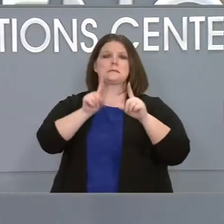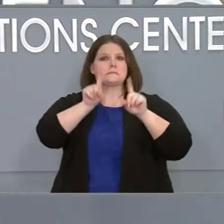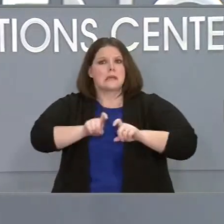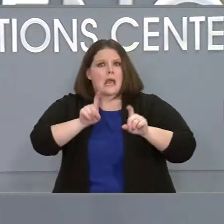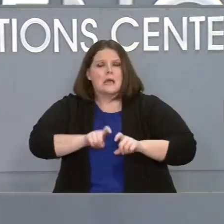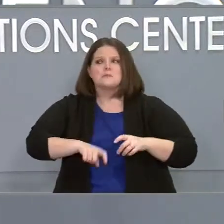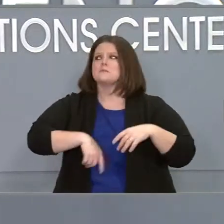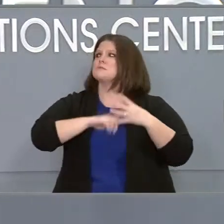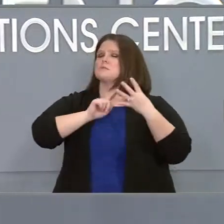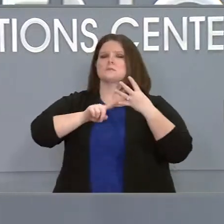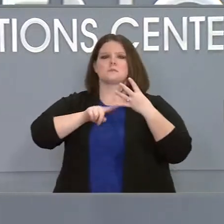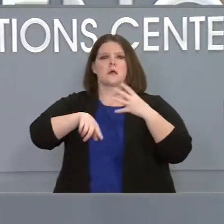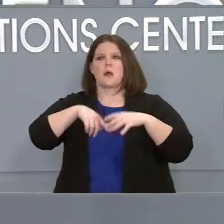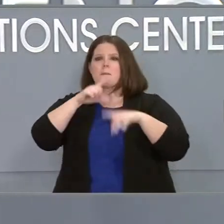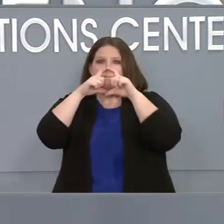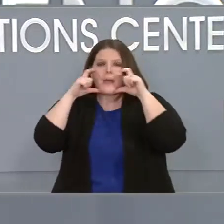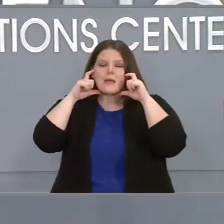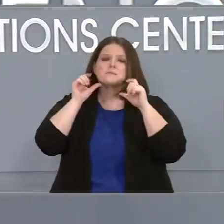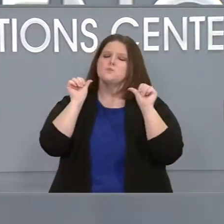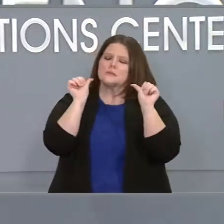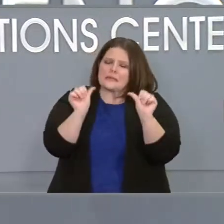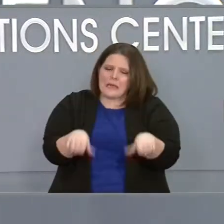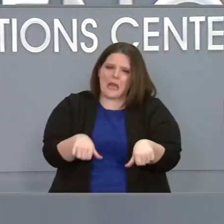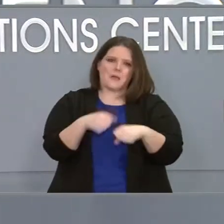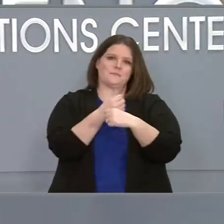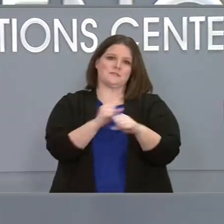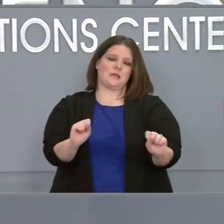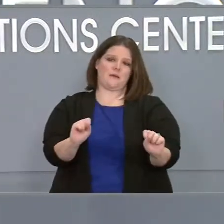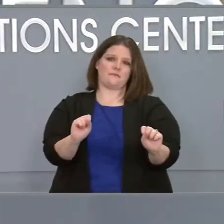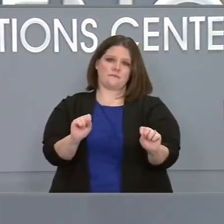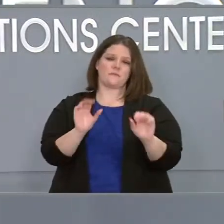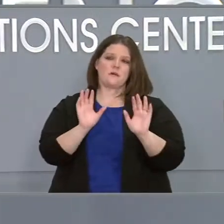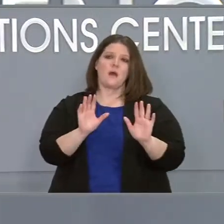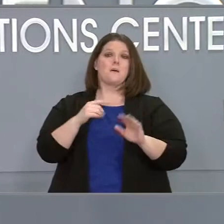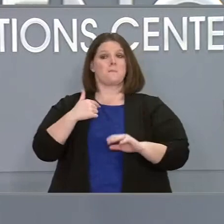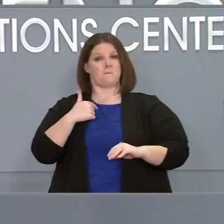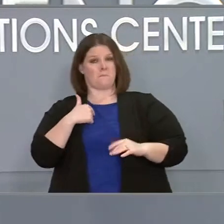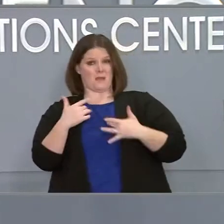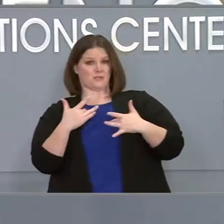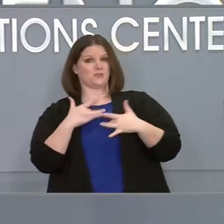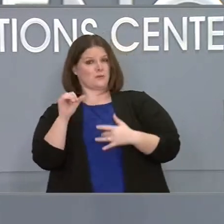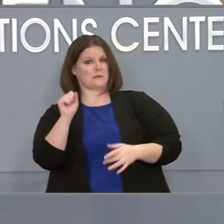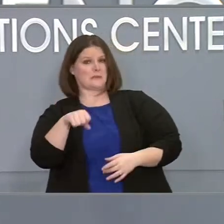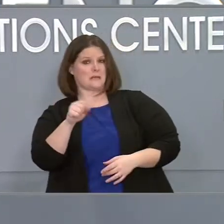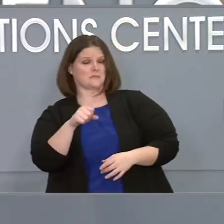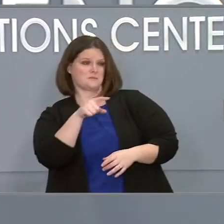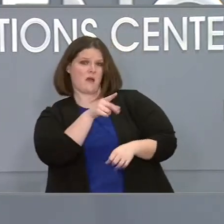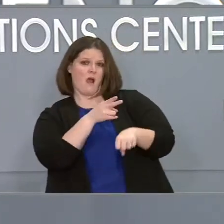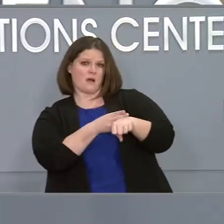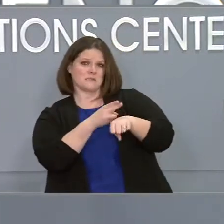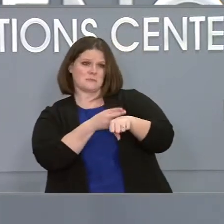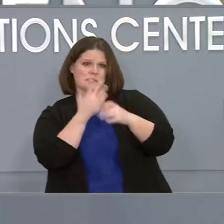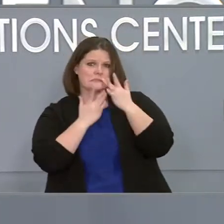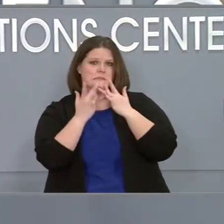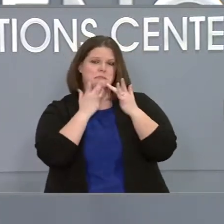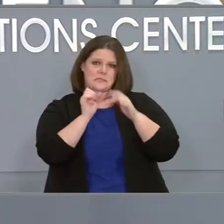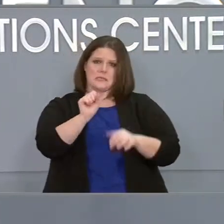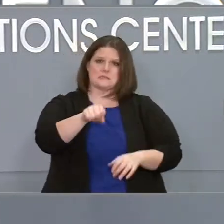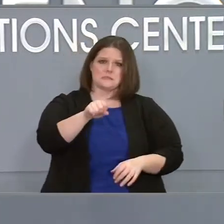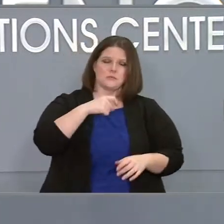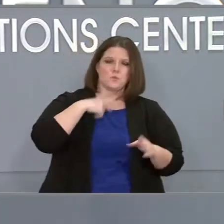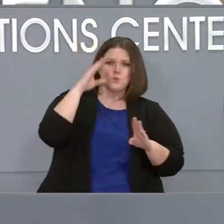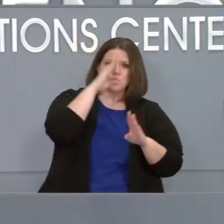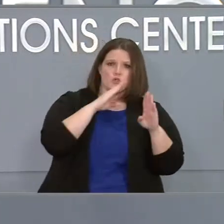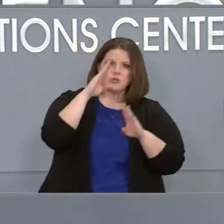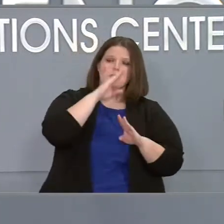make sure that folks can enjoy the holidays. But I am still worried about our hospital capacity. We are seeing